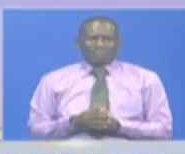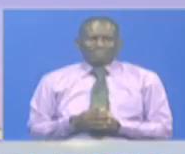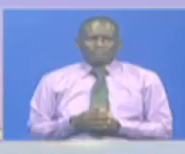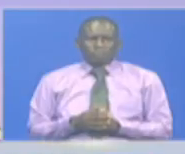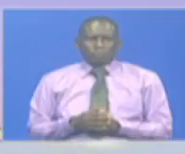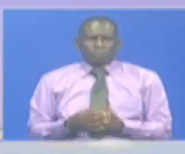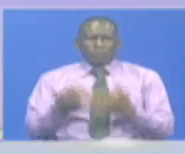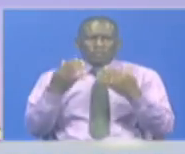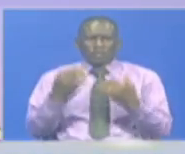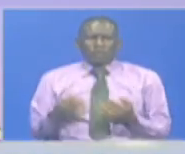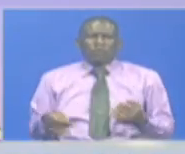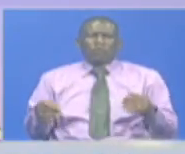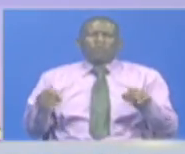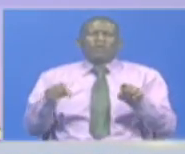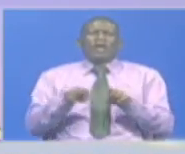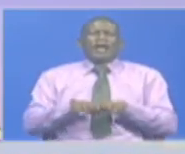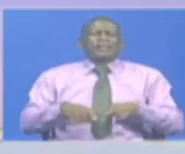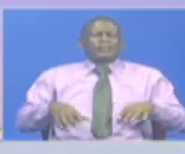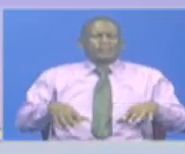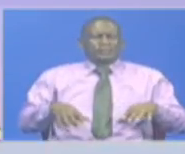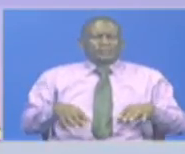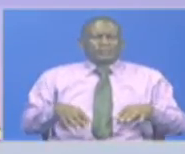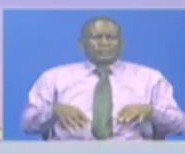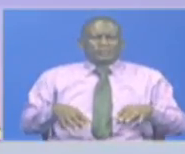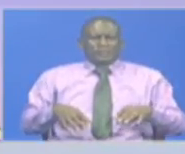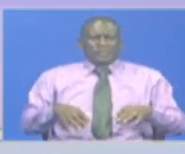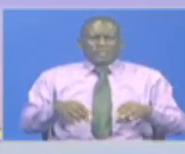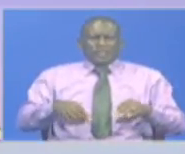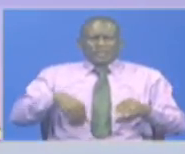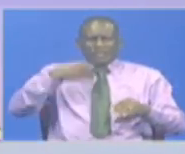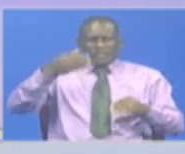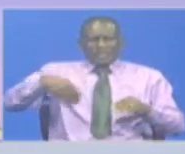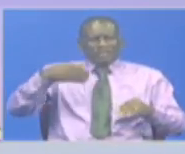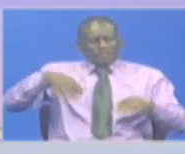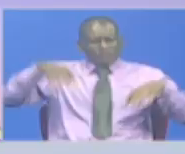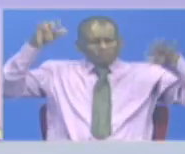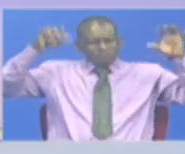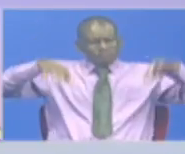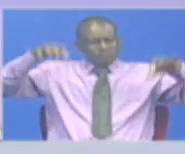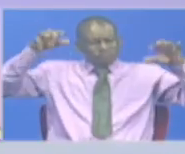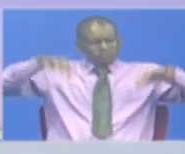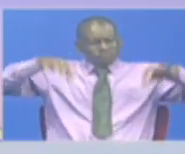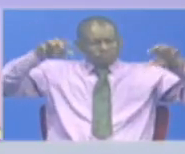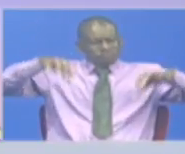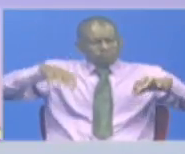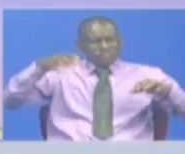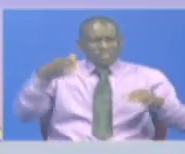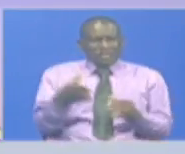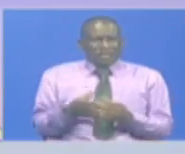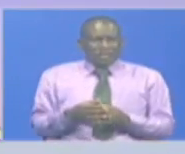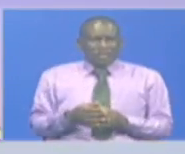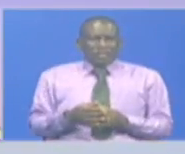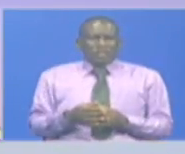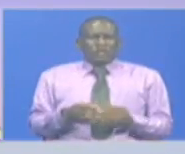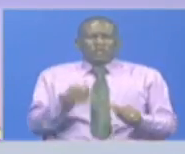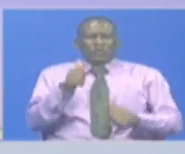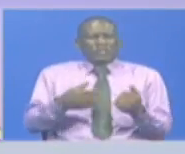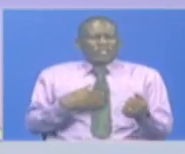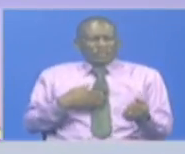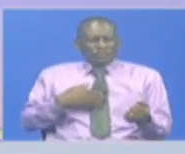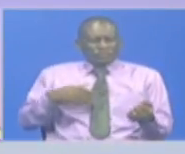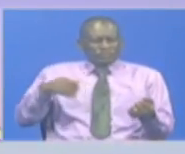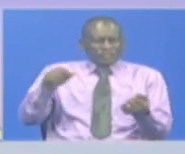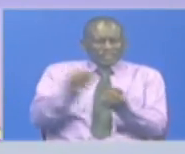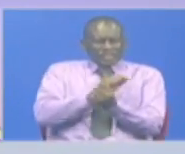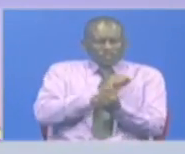As the skies clear daily from the unrelenting, saturating rains that have washed off of people's